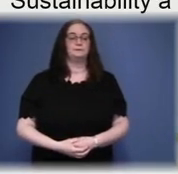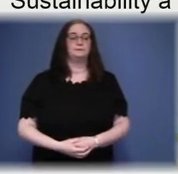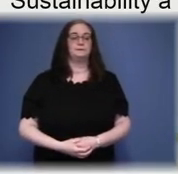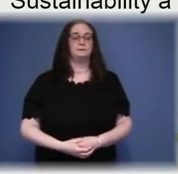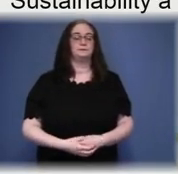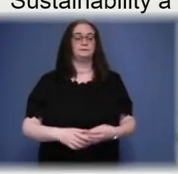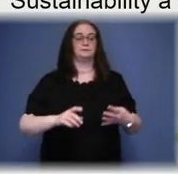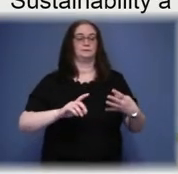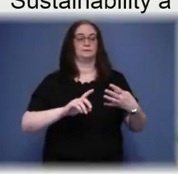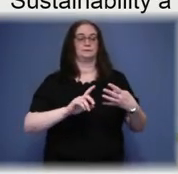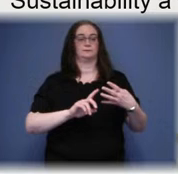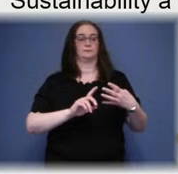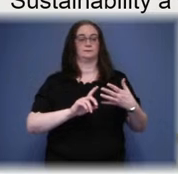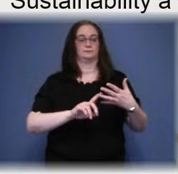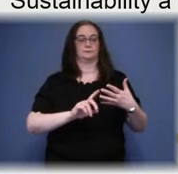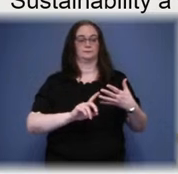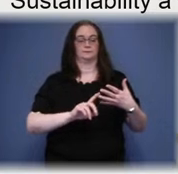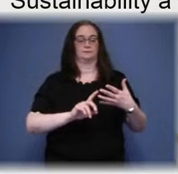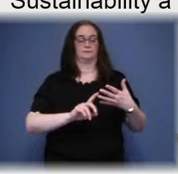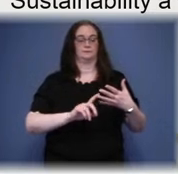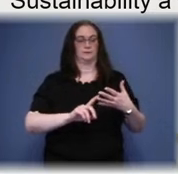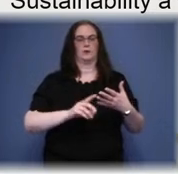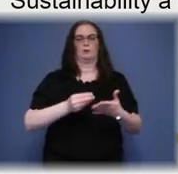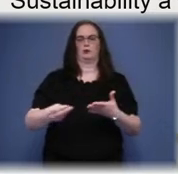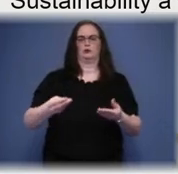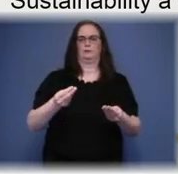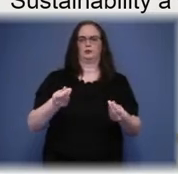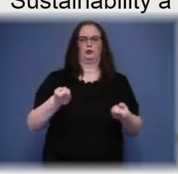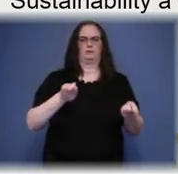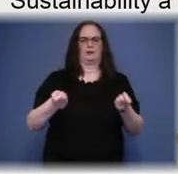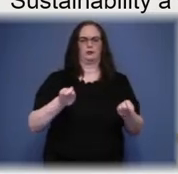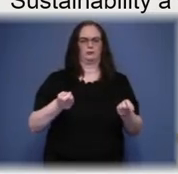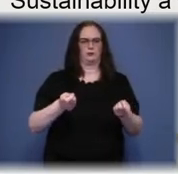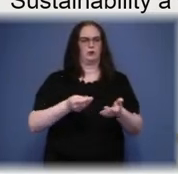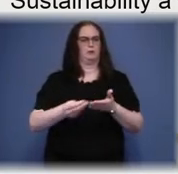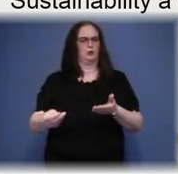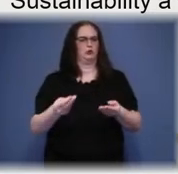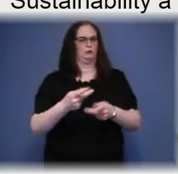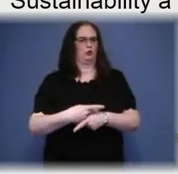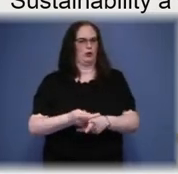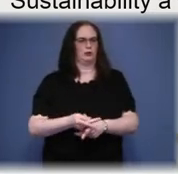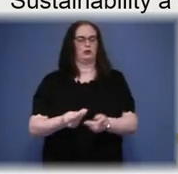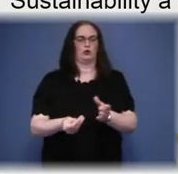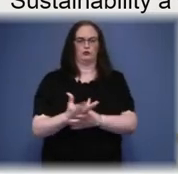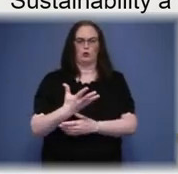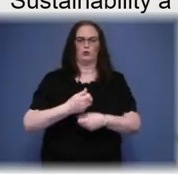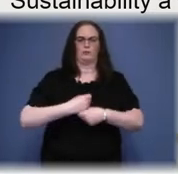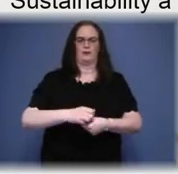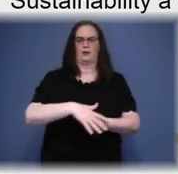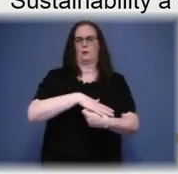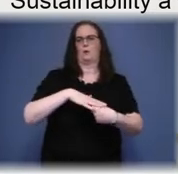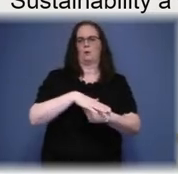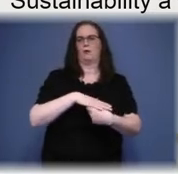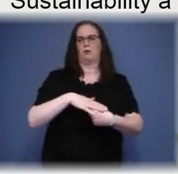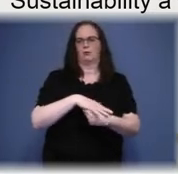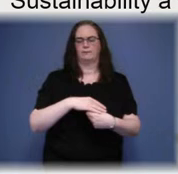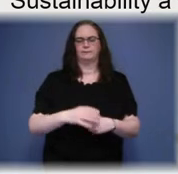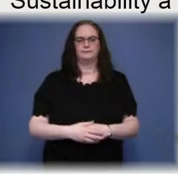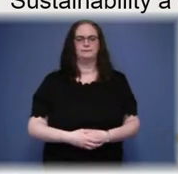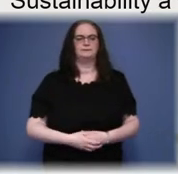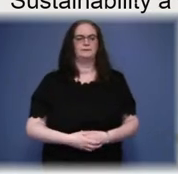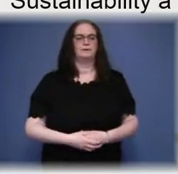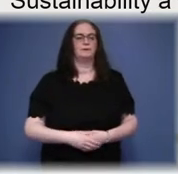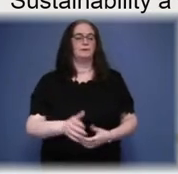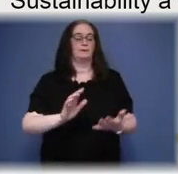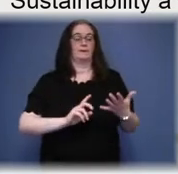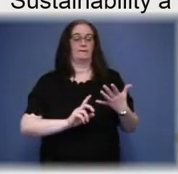Our fourth sector is purchasing material management, with a goal to purchase products that are grown or made locally. And